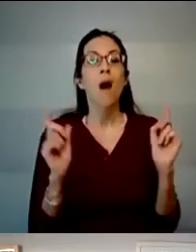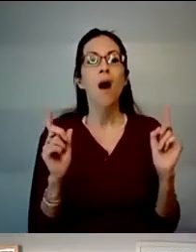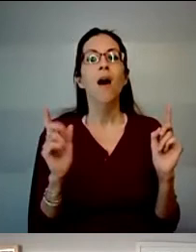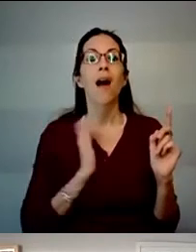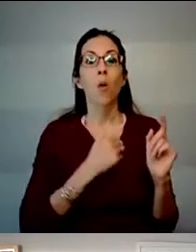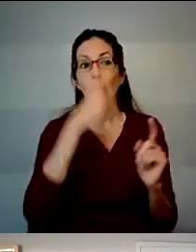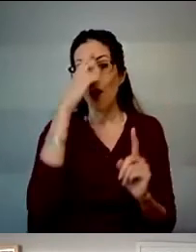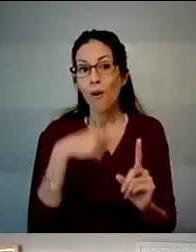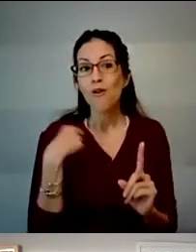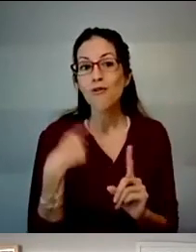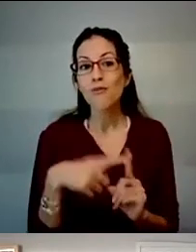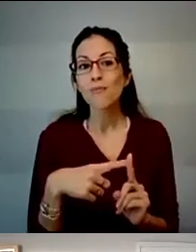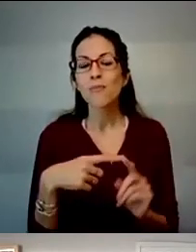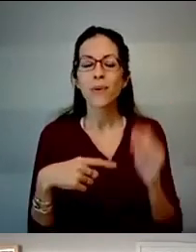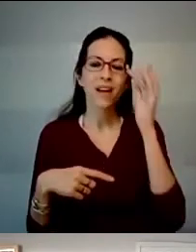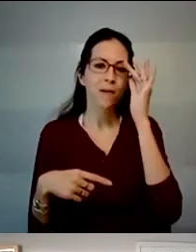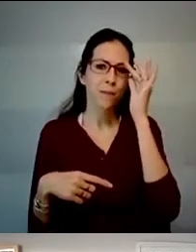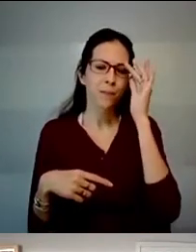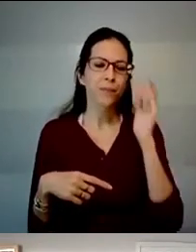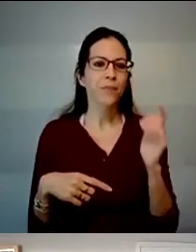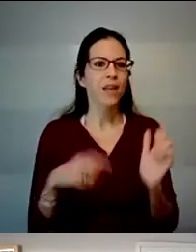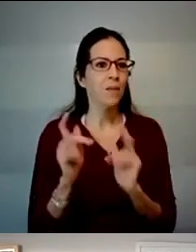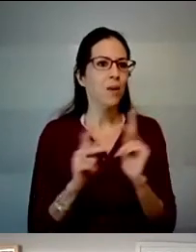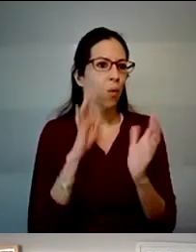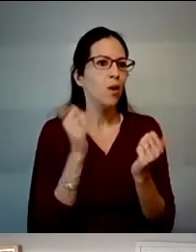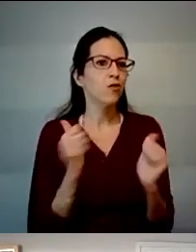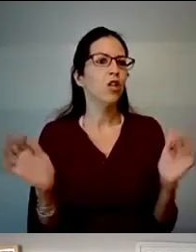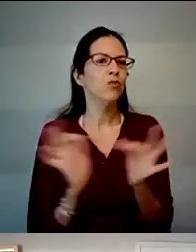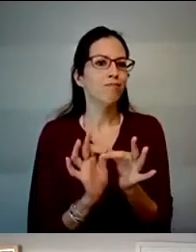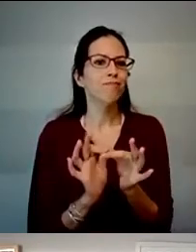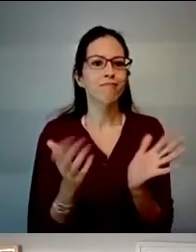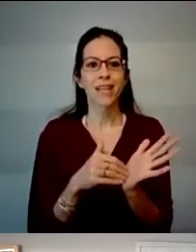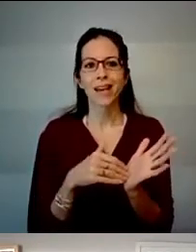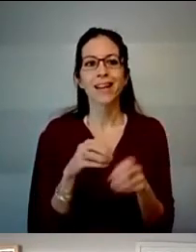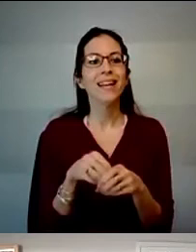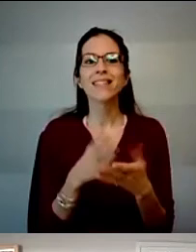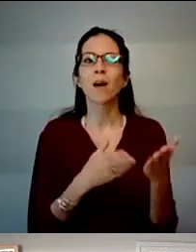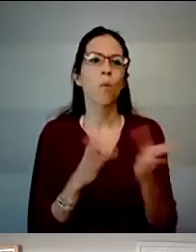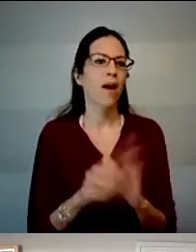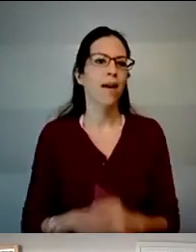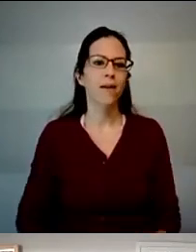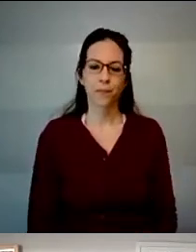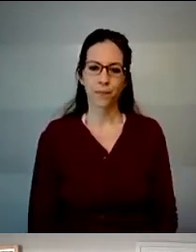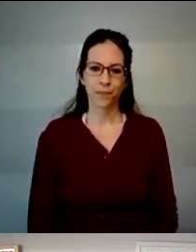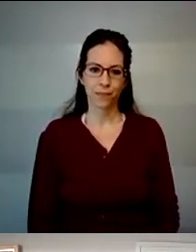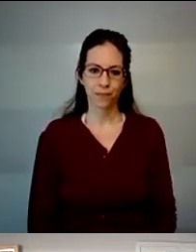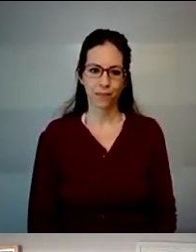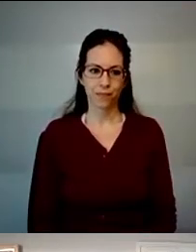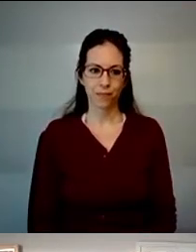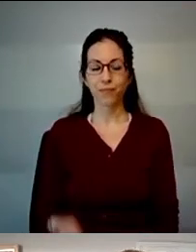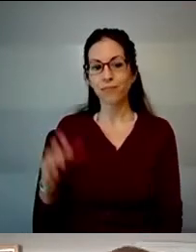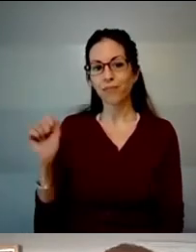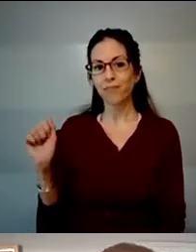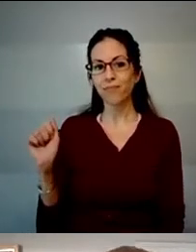that people can try to like re-engage in some way. So yeah. So